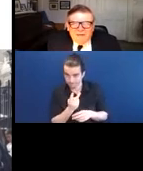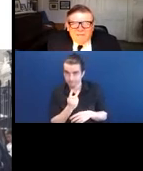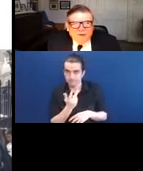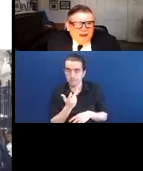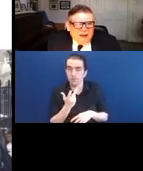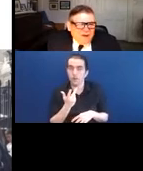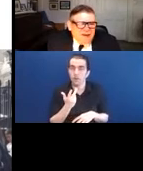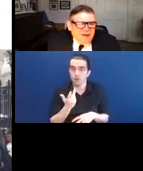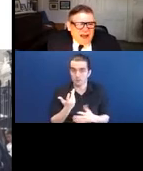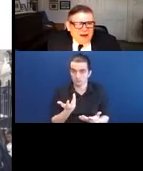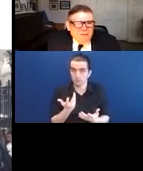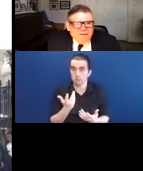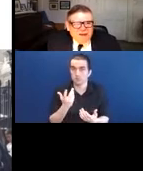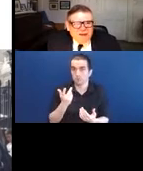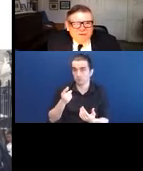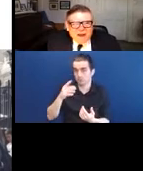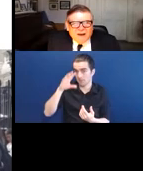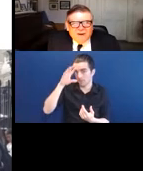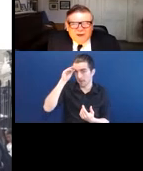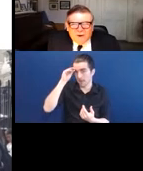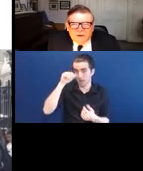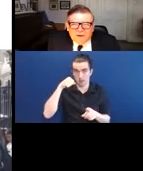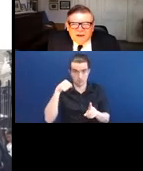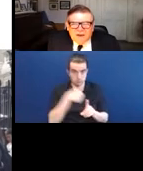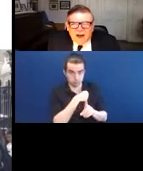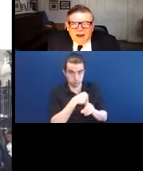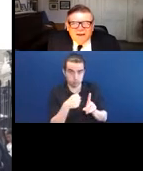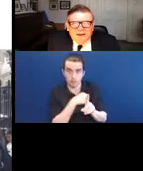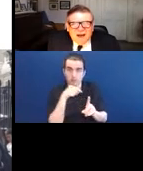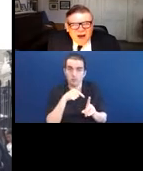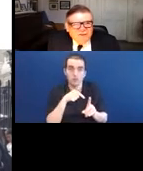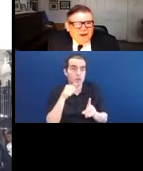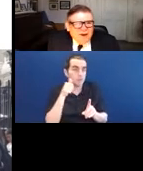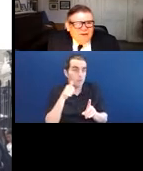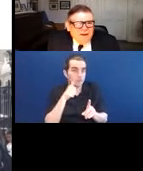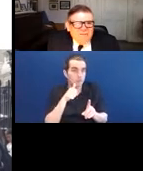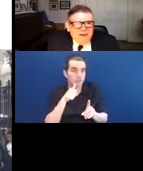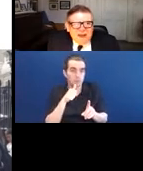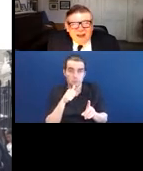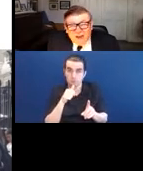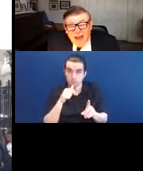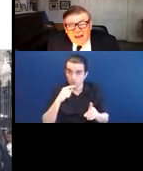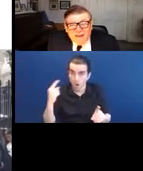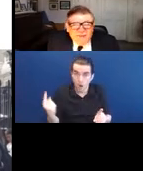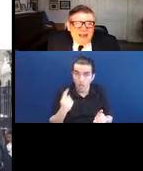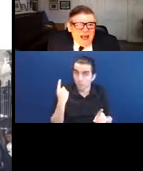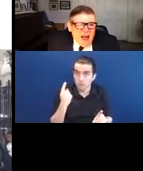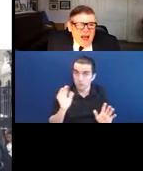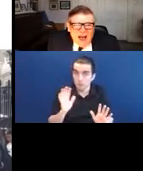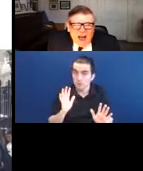men reported an increase in economic, physical, psychological, or sexual violence after COVID. In